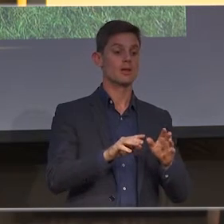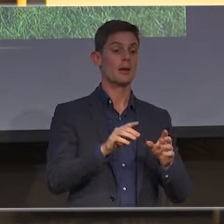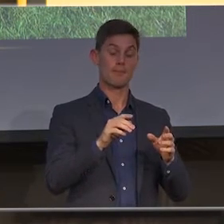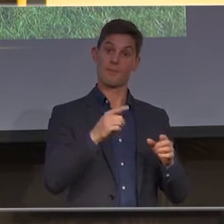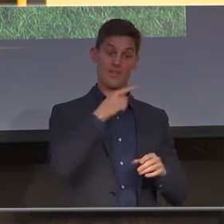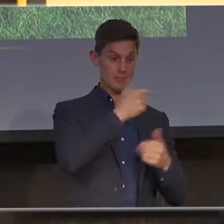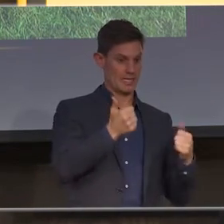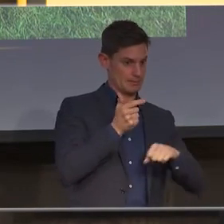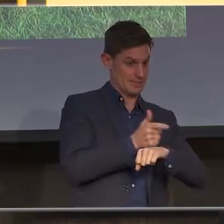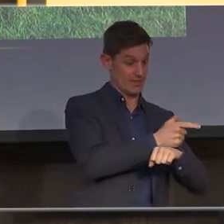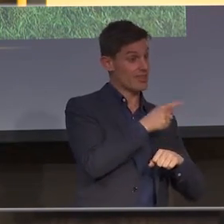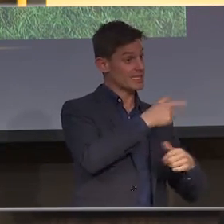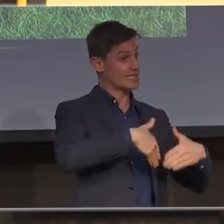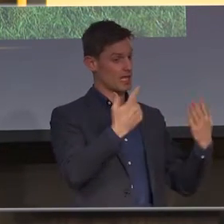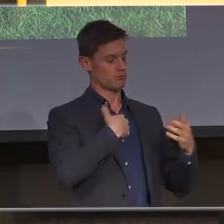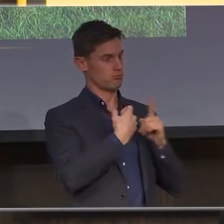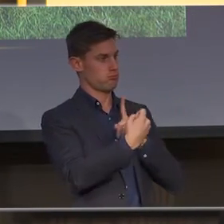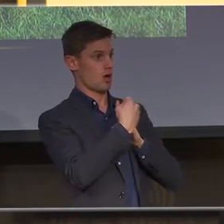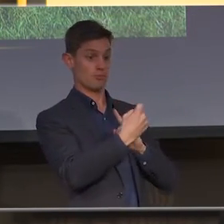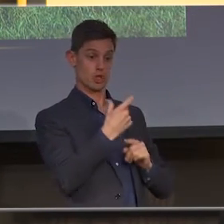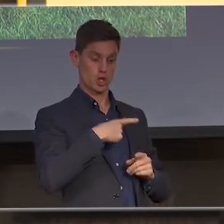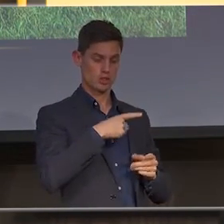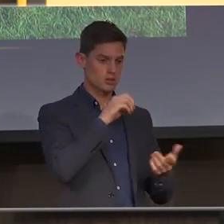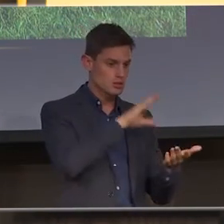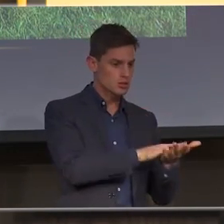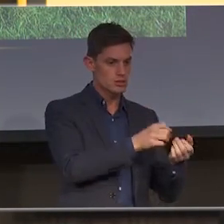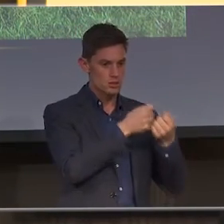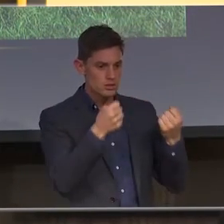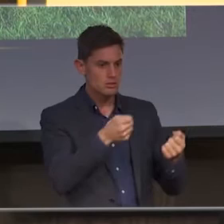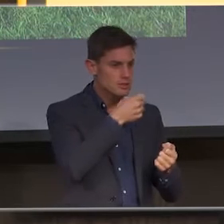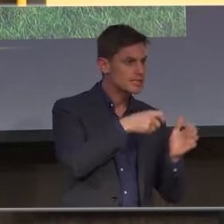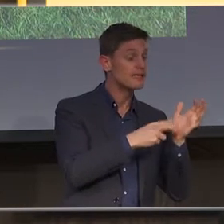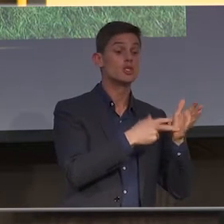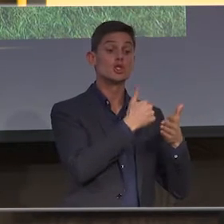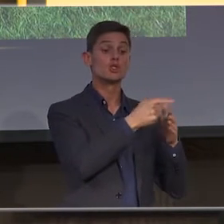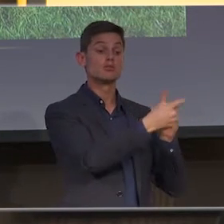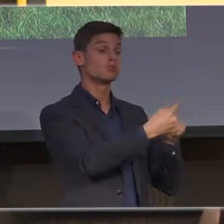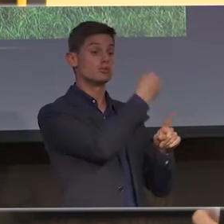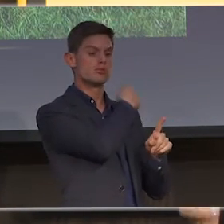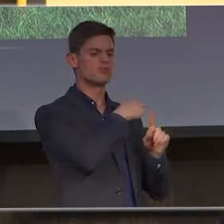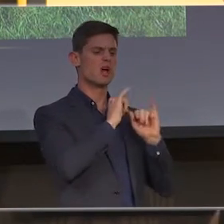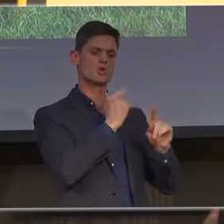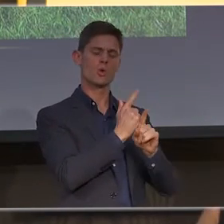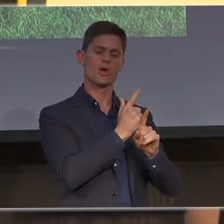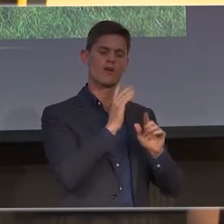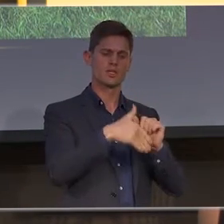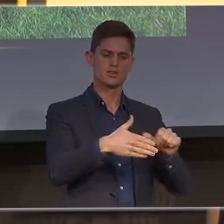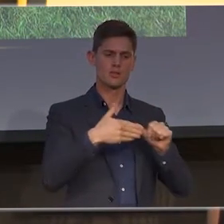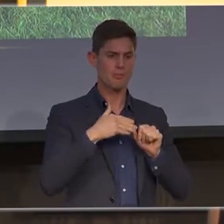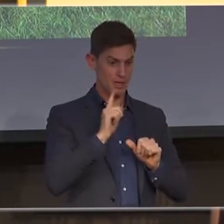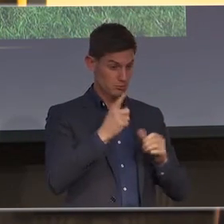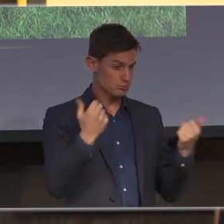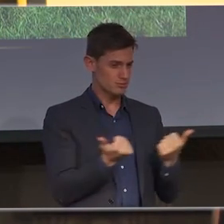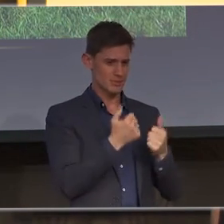there. What impressed me about this day in terms of media, because we often don't get a good run in mainstream media, but there were a wide range of